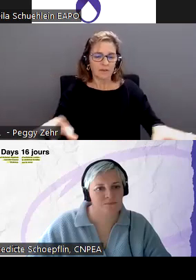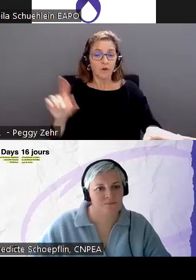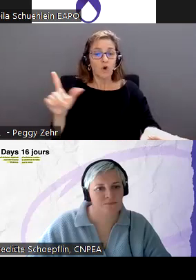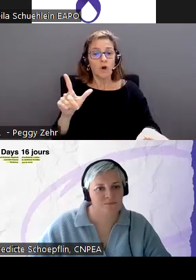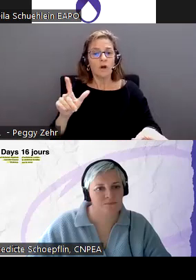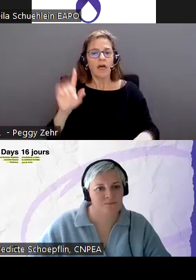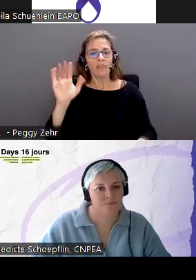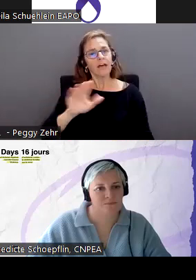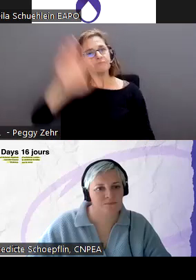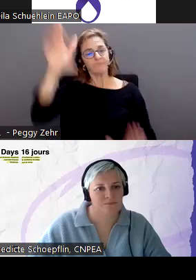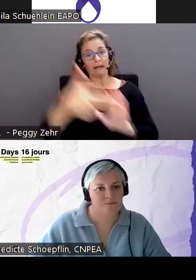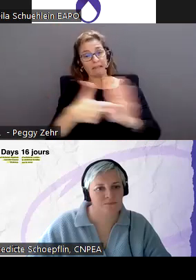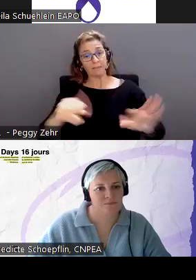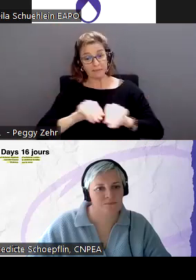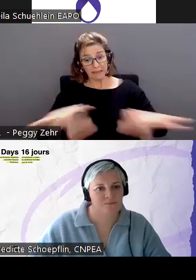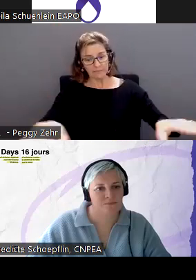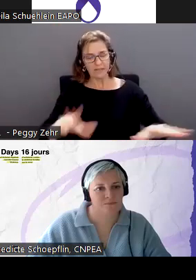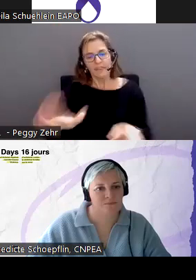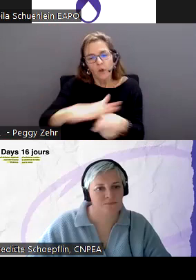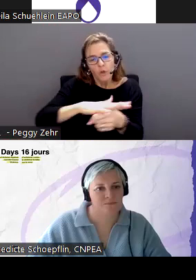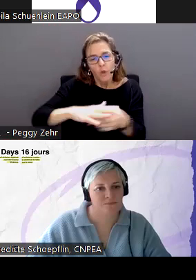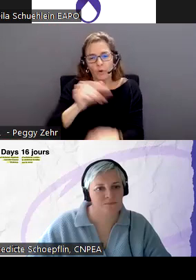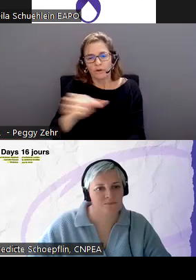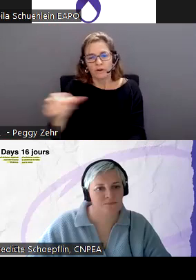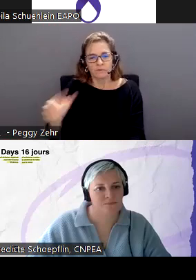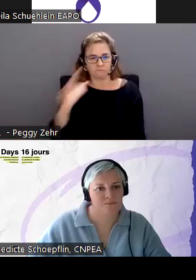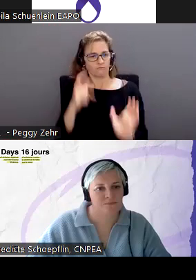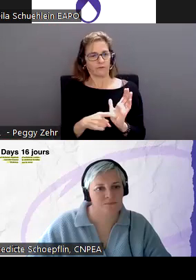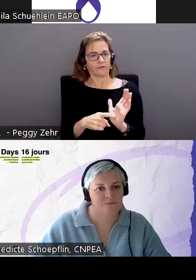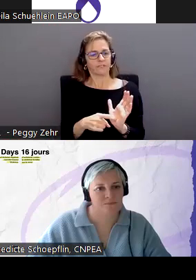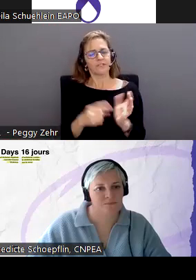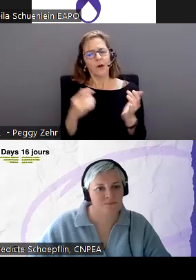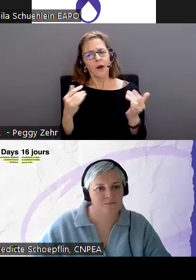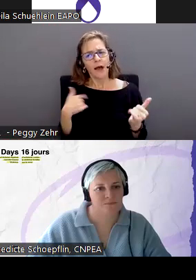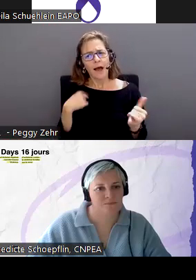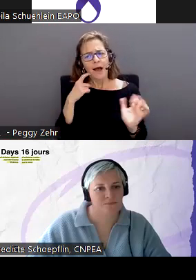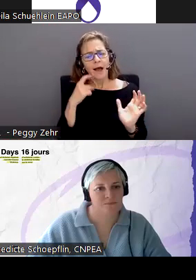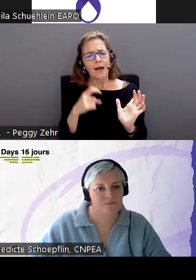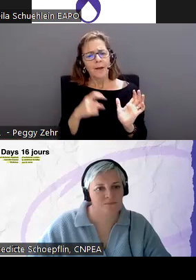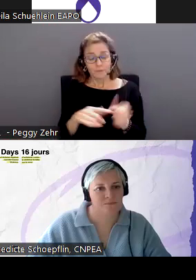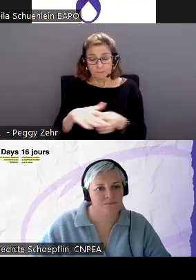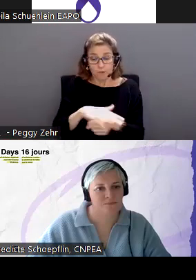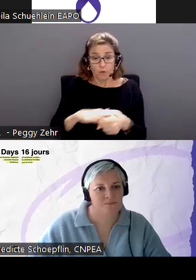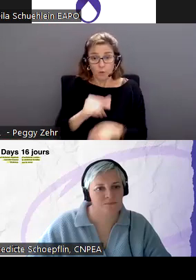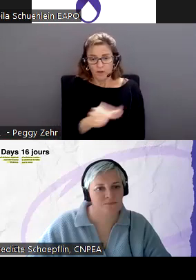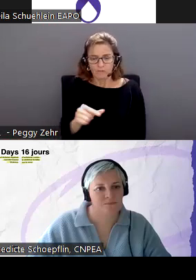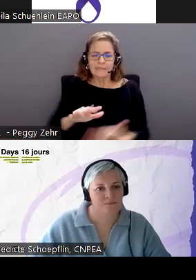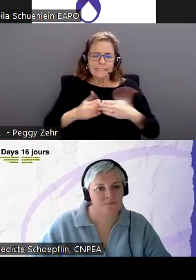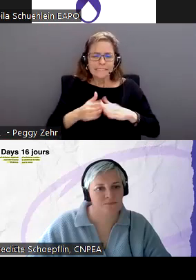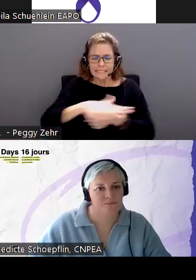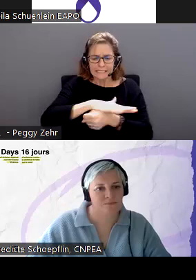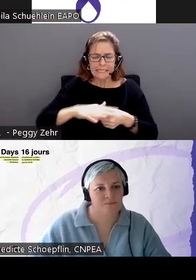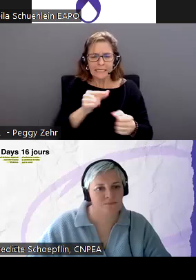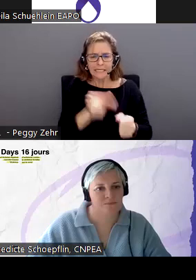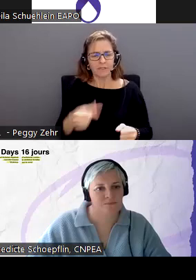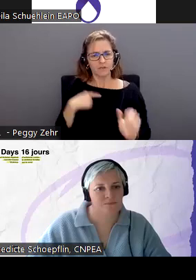such an important shift where we're starting to see local governments understanding that they have a role